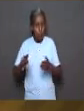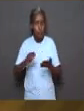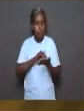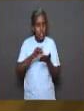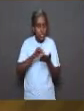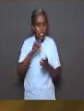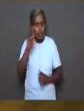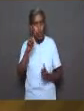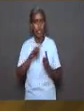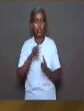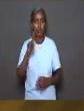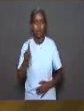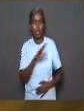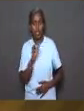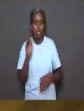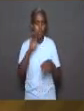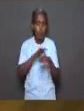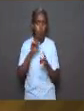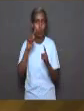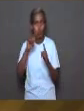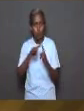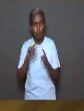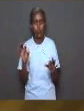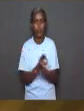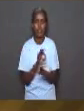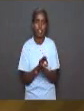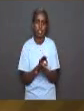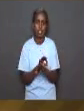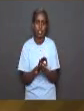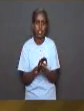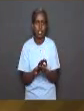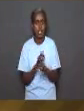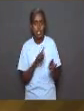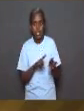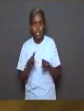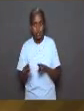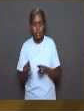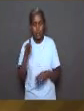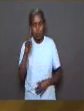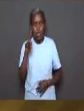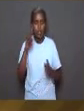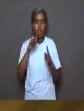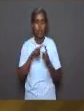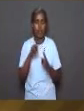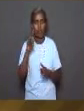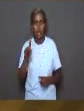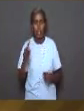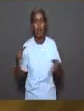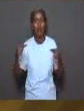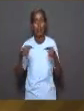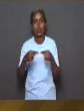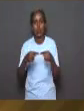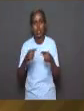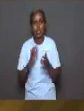We also studied one-to-one and onto functions, as well as